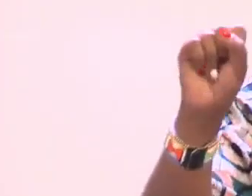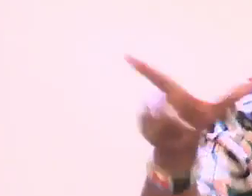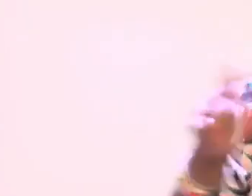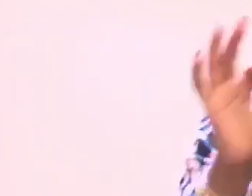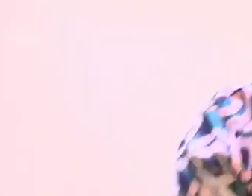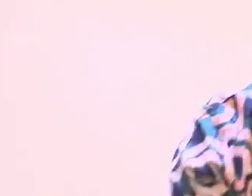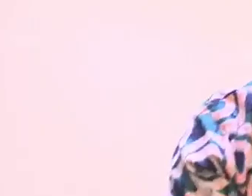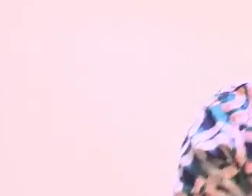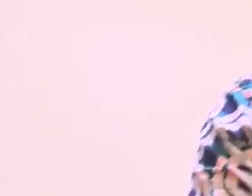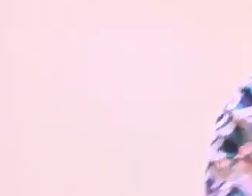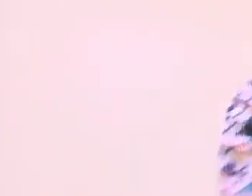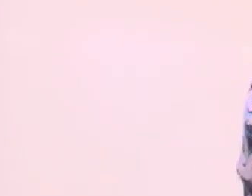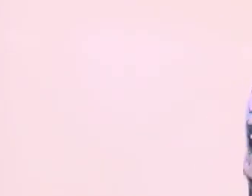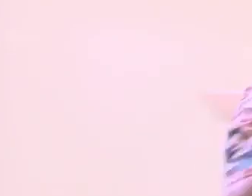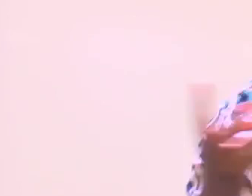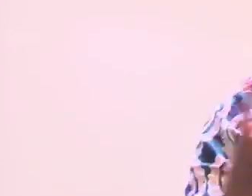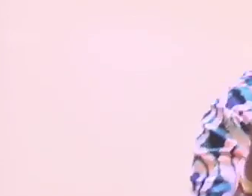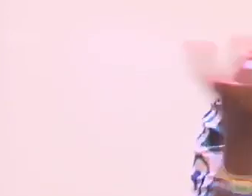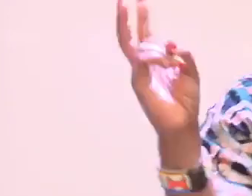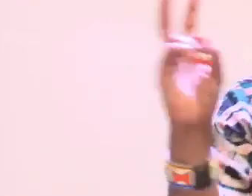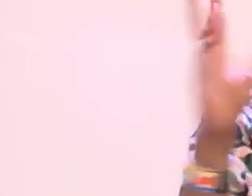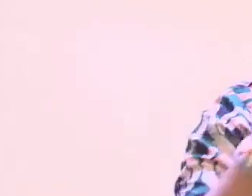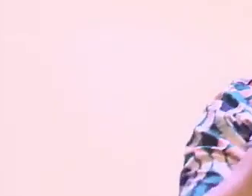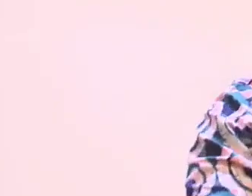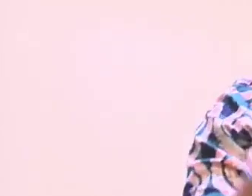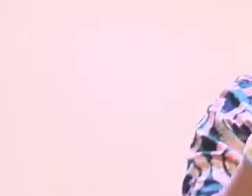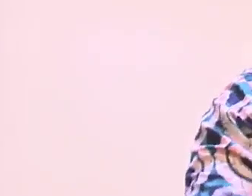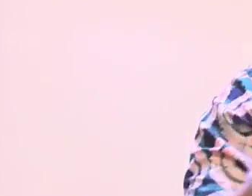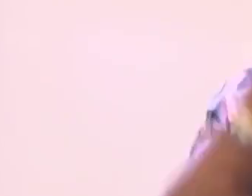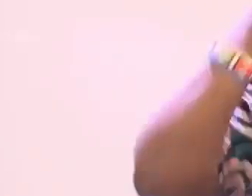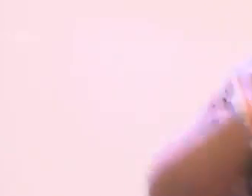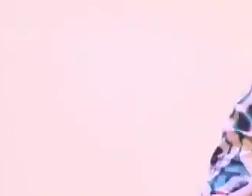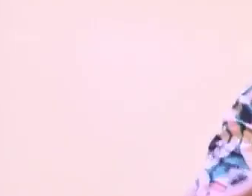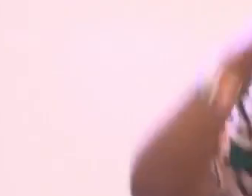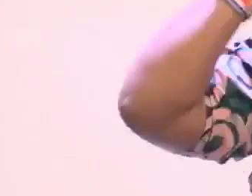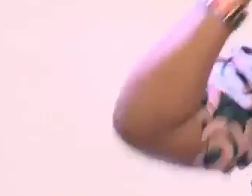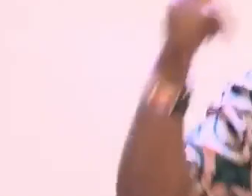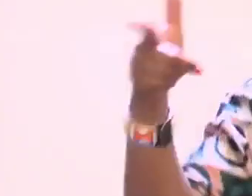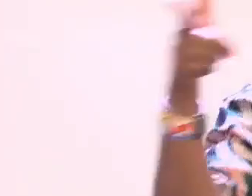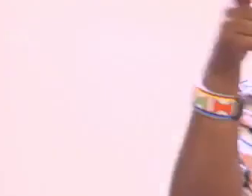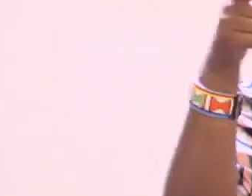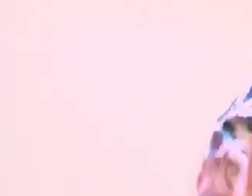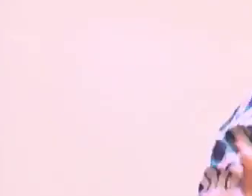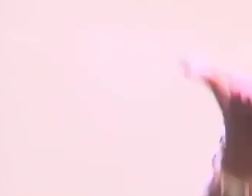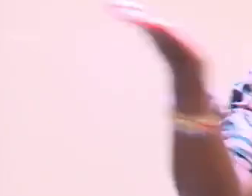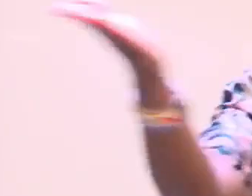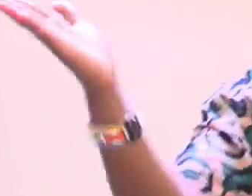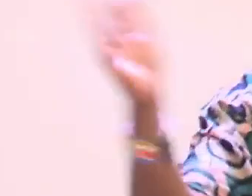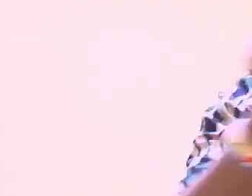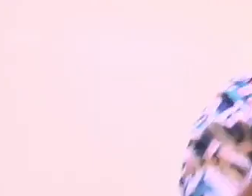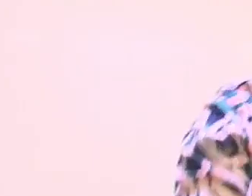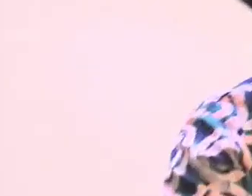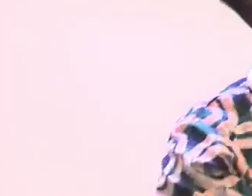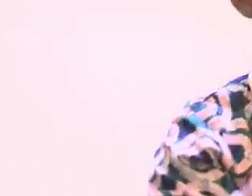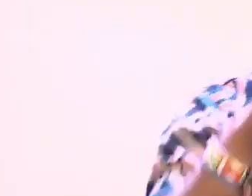the spoken and the signed language interpreters, thank you so much. And I wouldn't